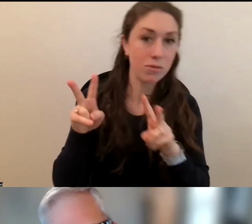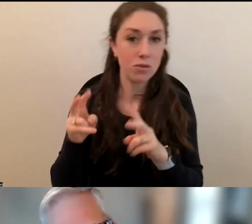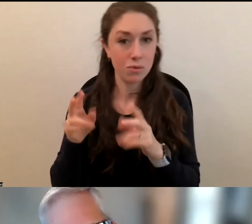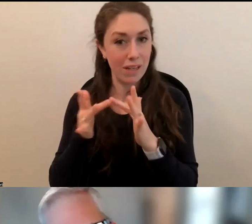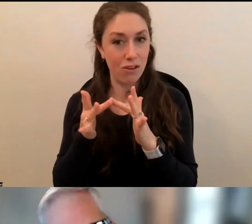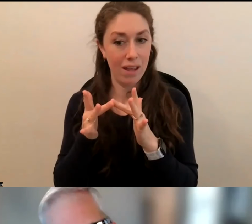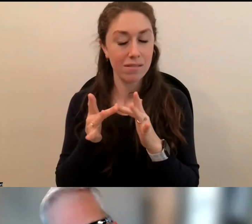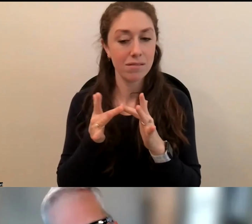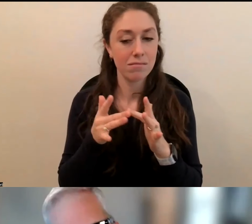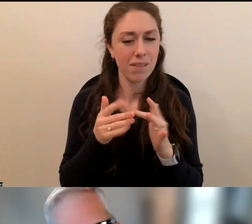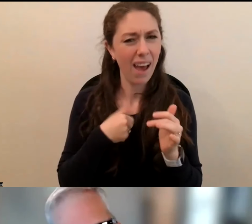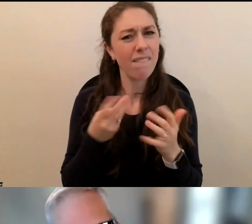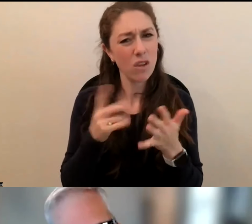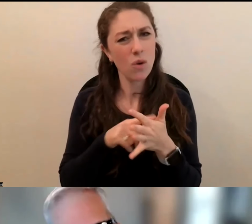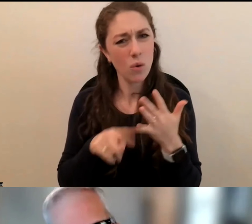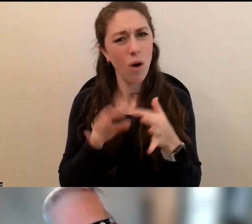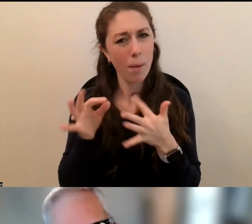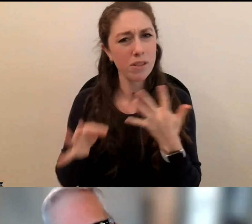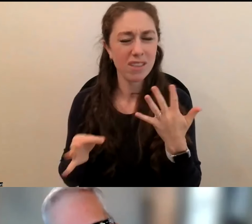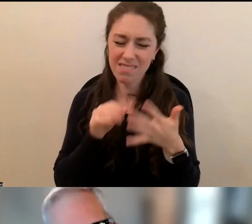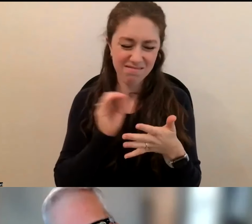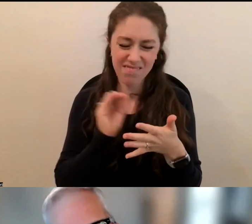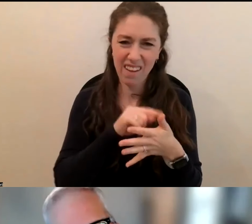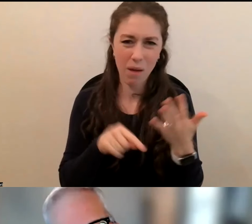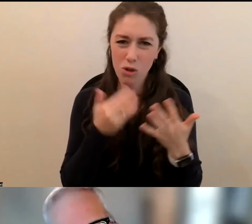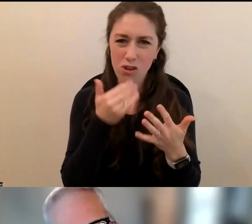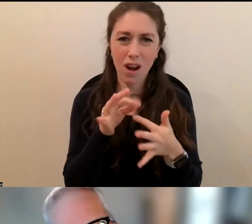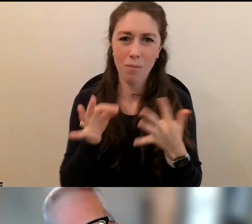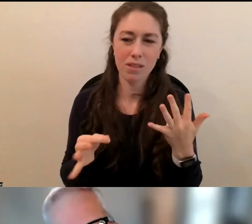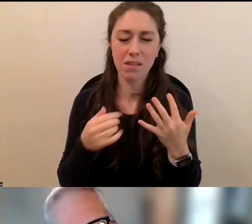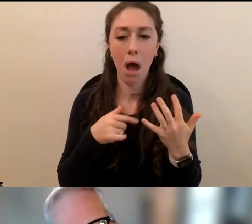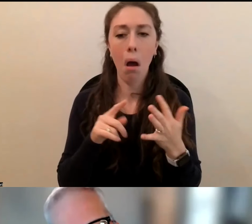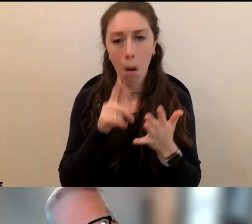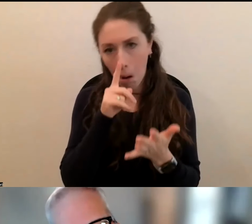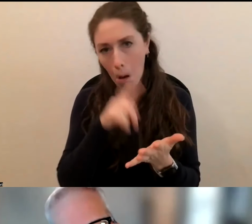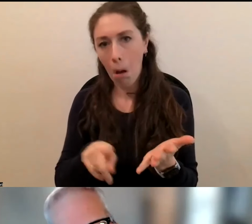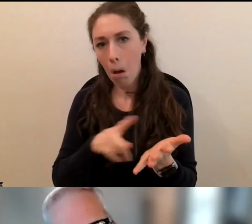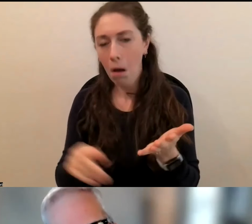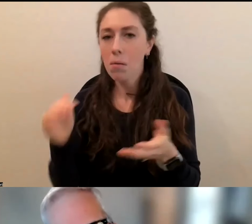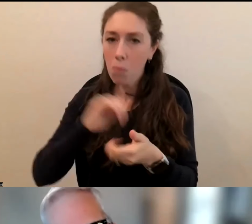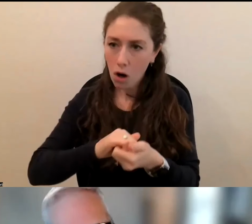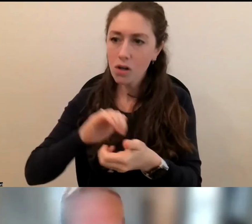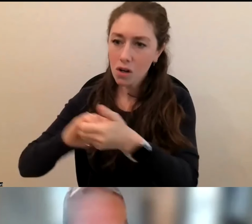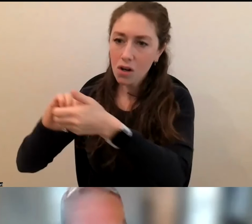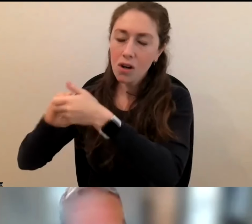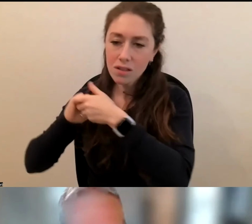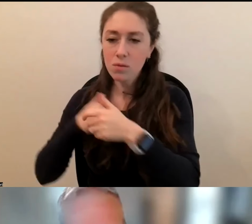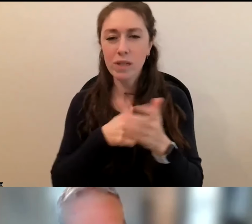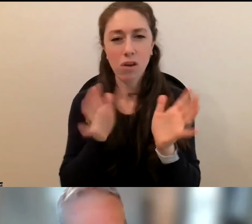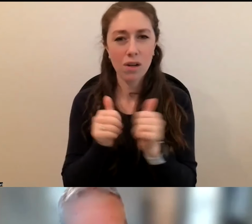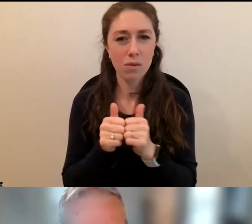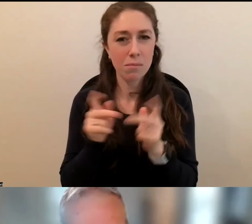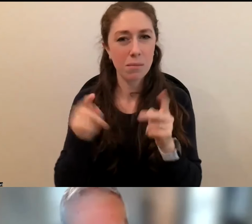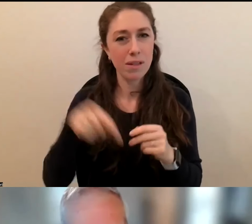couple of options, none of them very good. And so we started looking at partners. And we talked with the folks down in